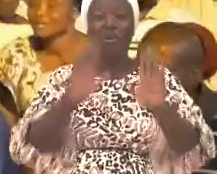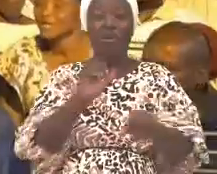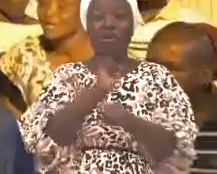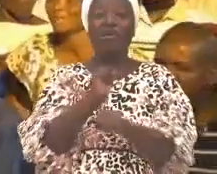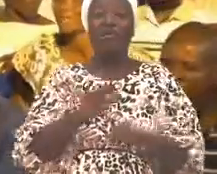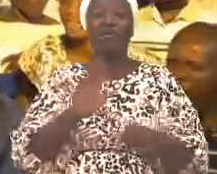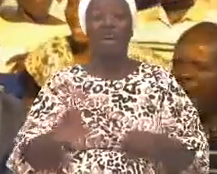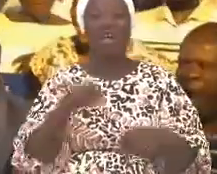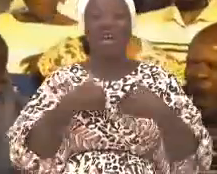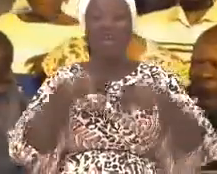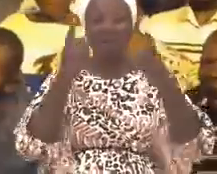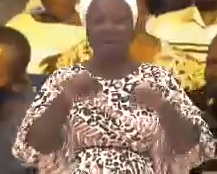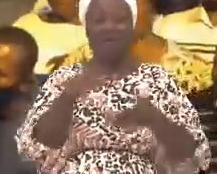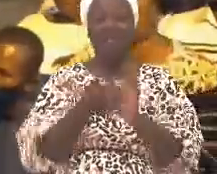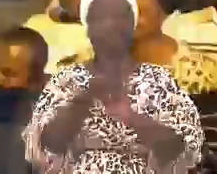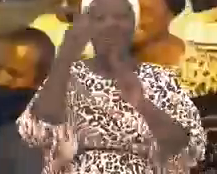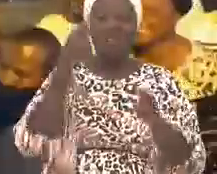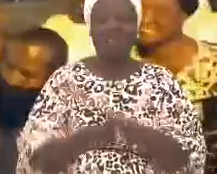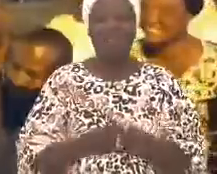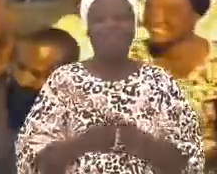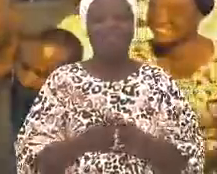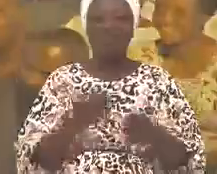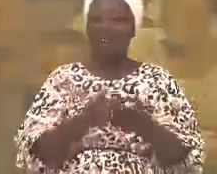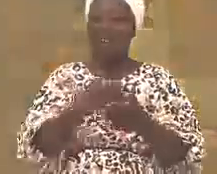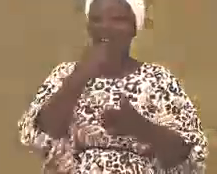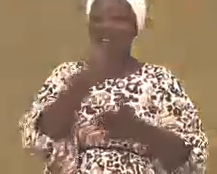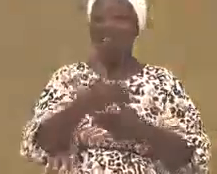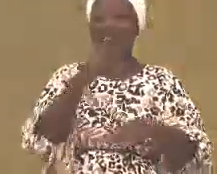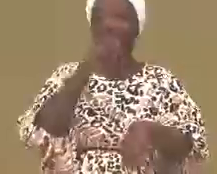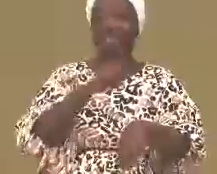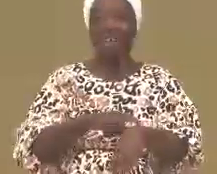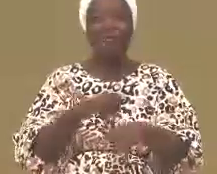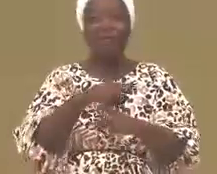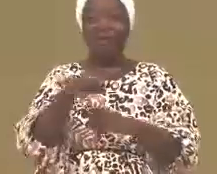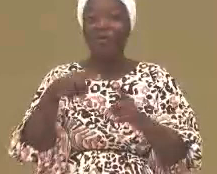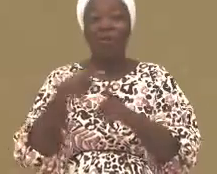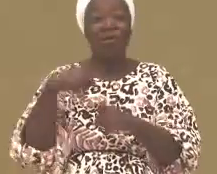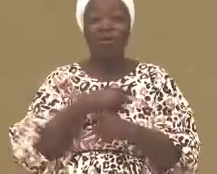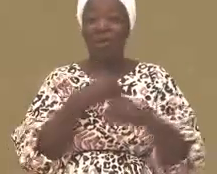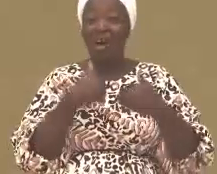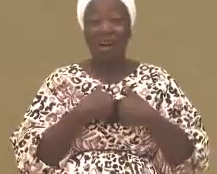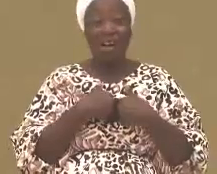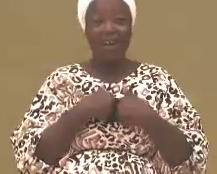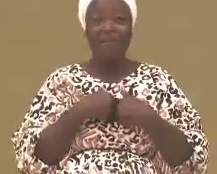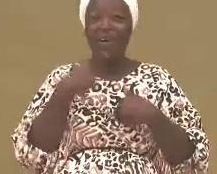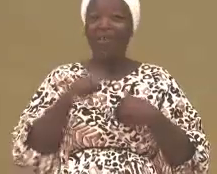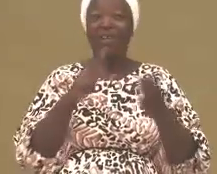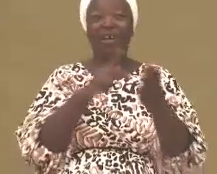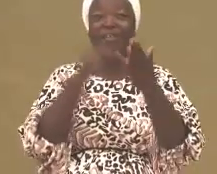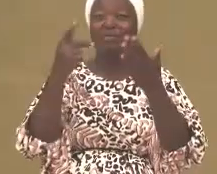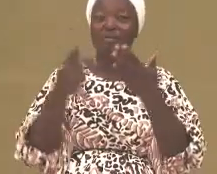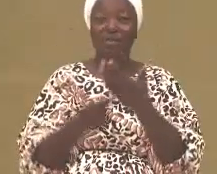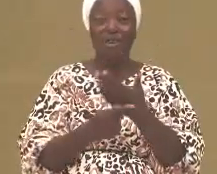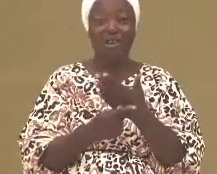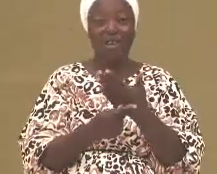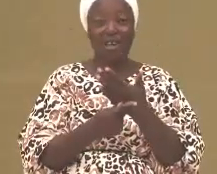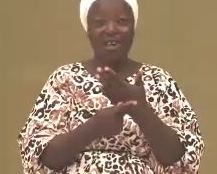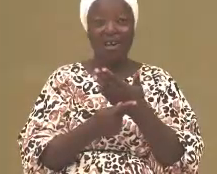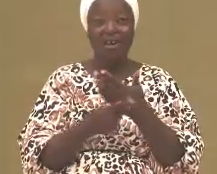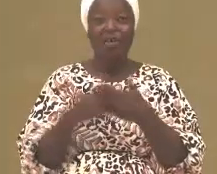come. Next time, when we have the crusade, we're going